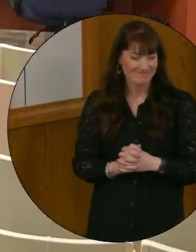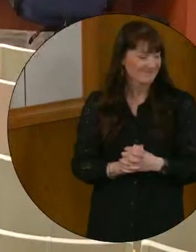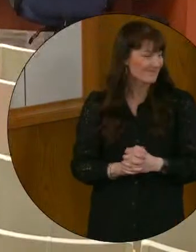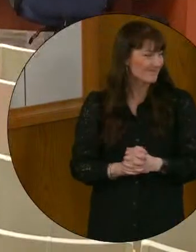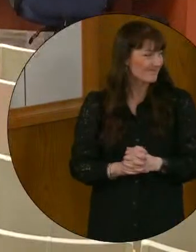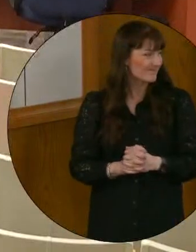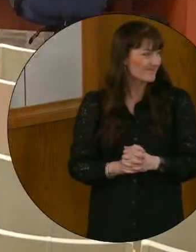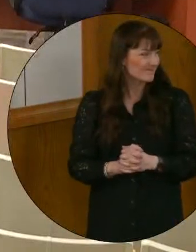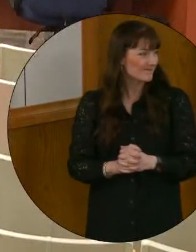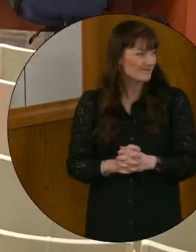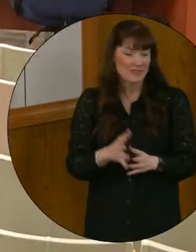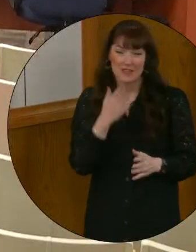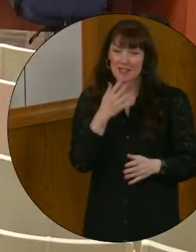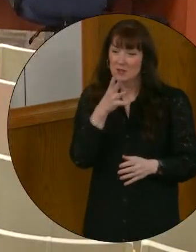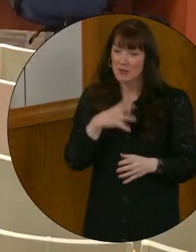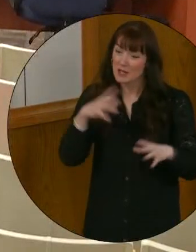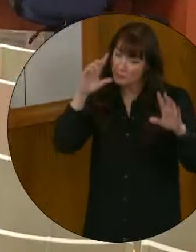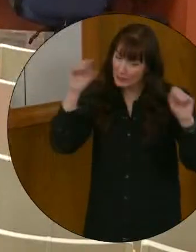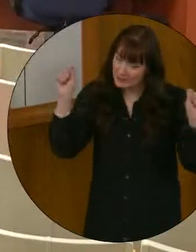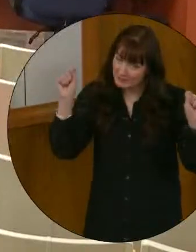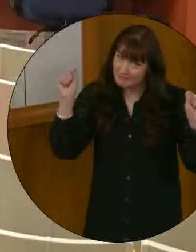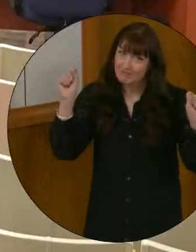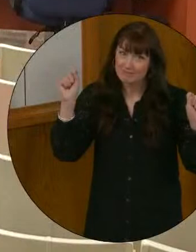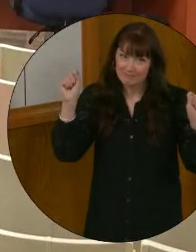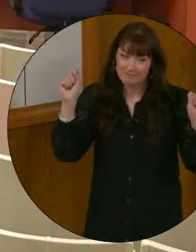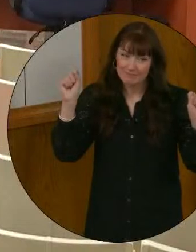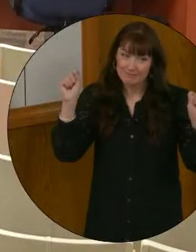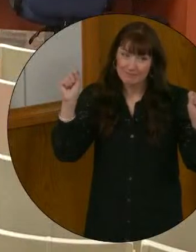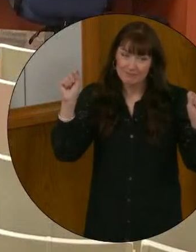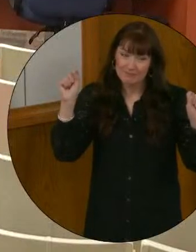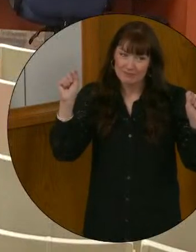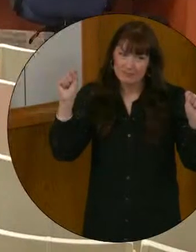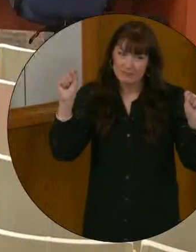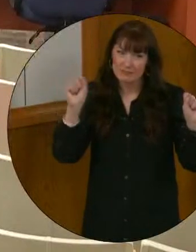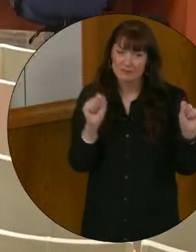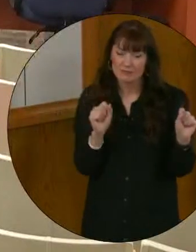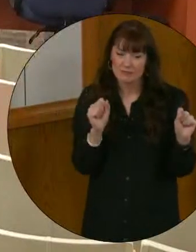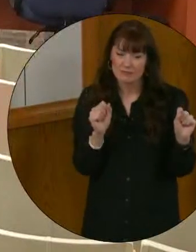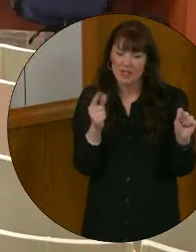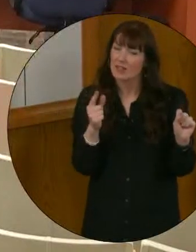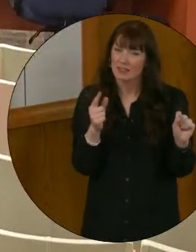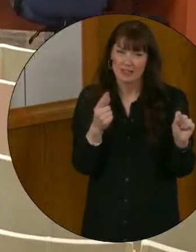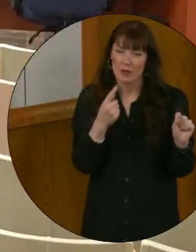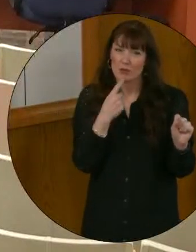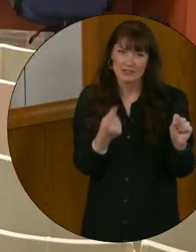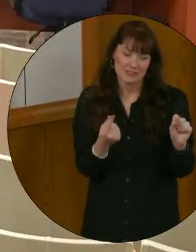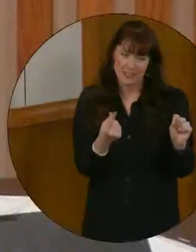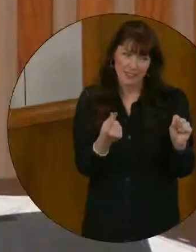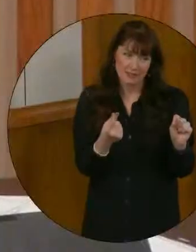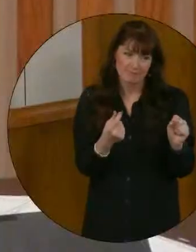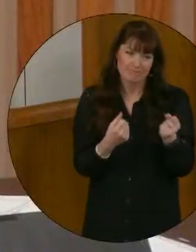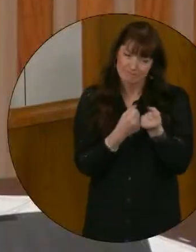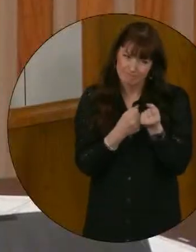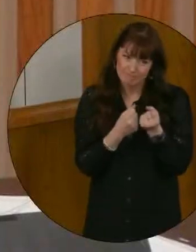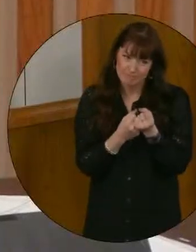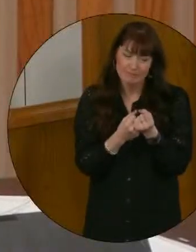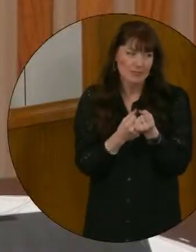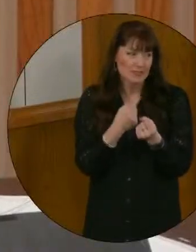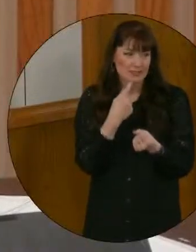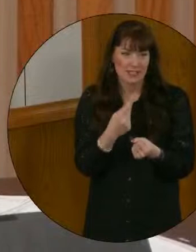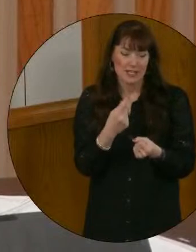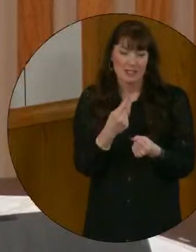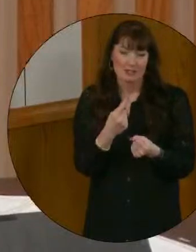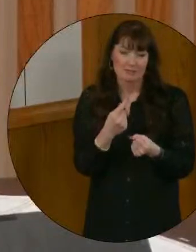Okay. Thank you, Madam President. A ditto on expressing the gratitude for the